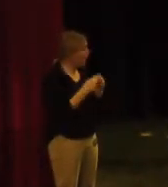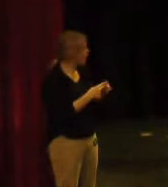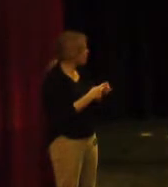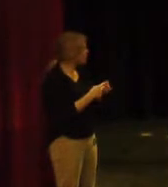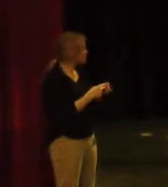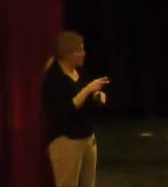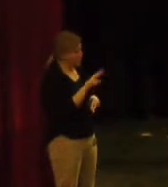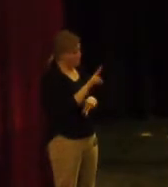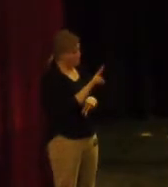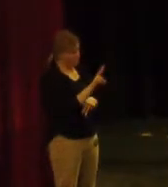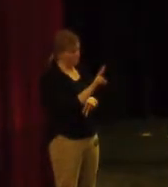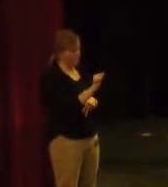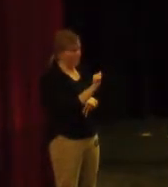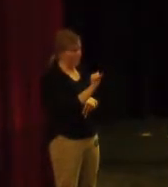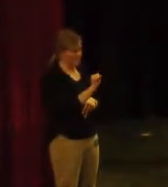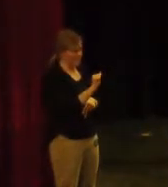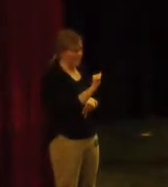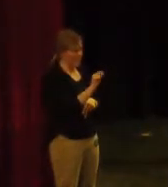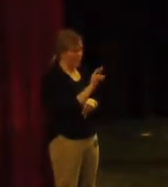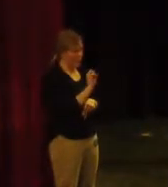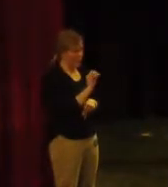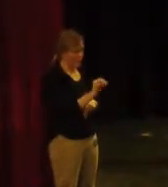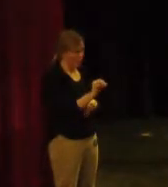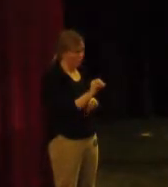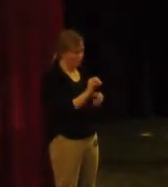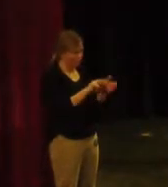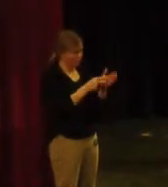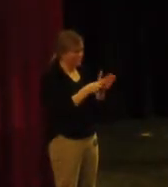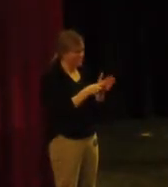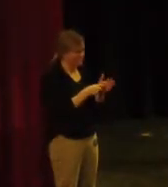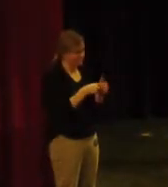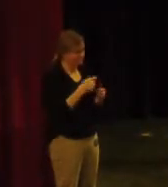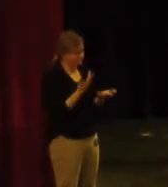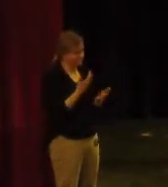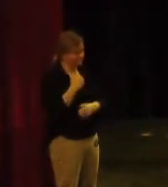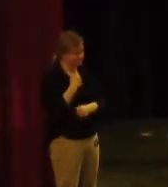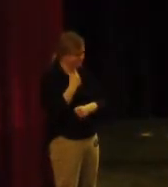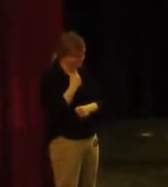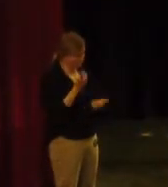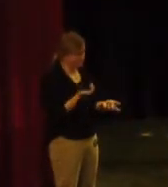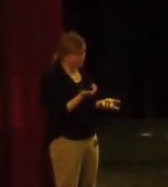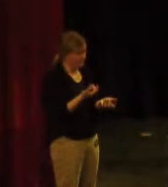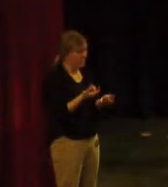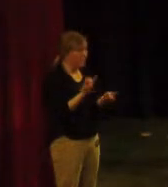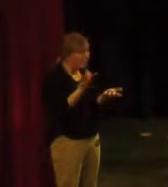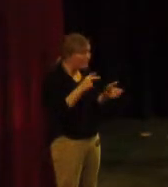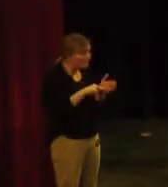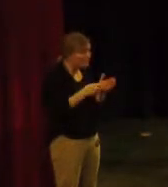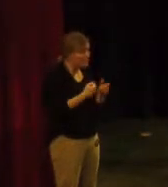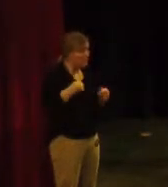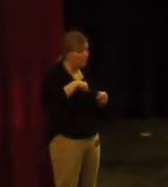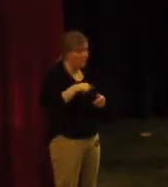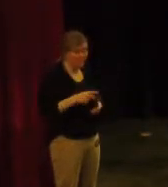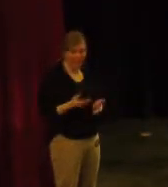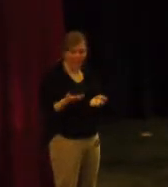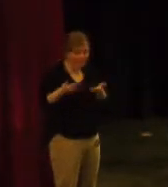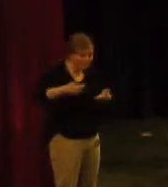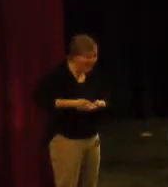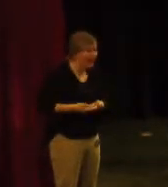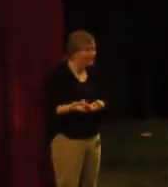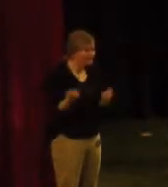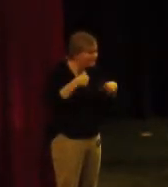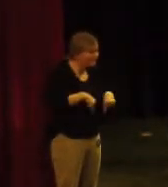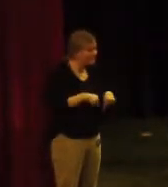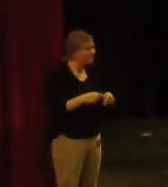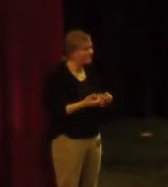program. Bracero is Spanish for arms. And so, in a sense, we invited a wave of immigration that just kept on coming